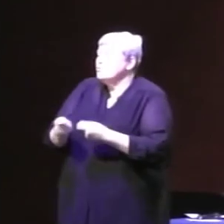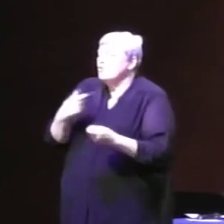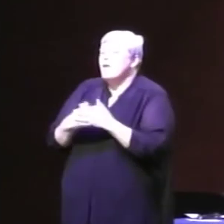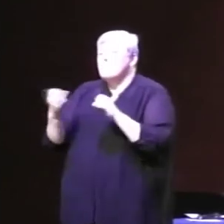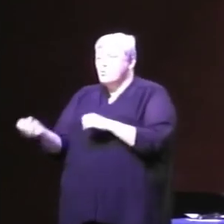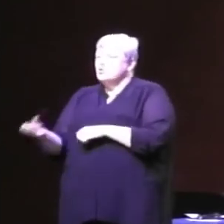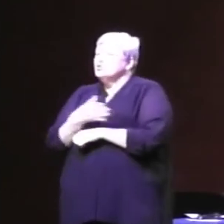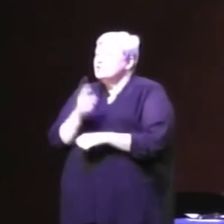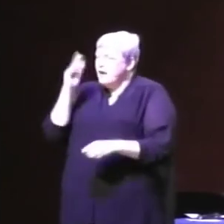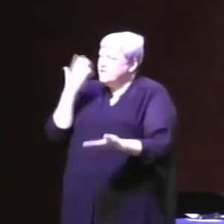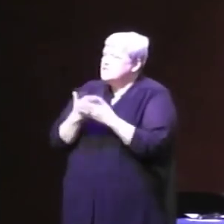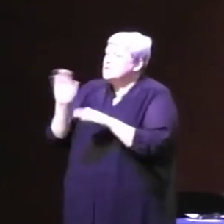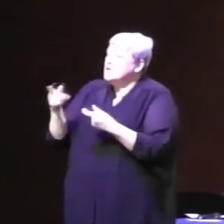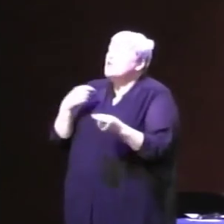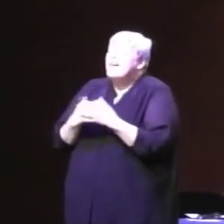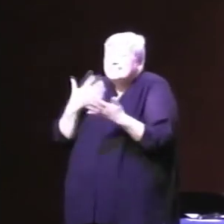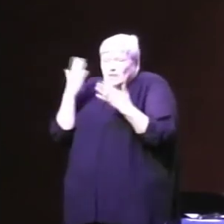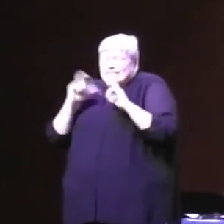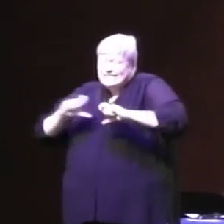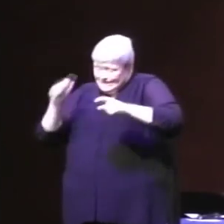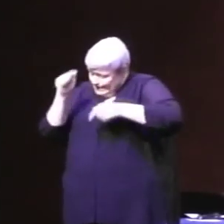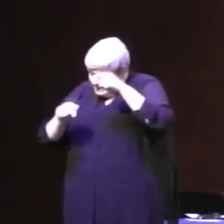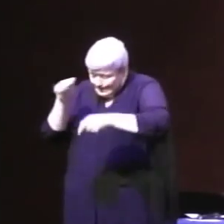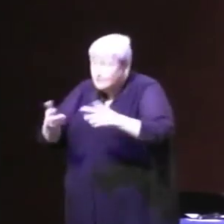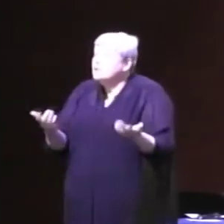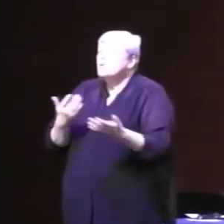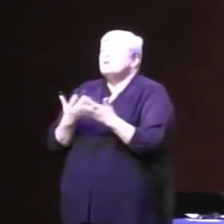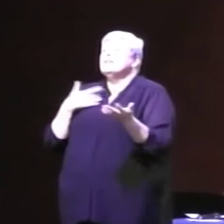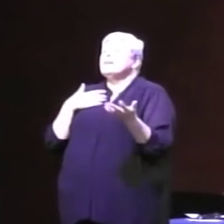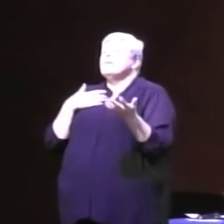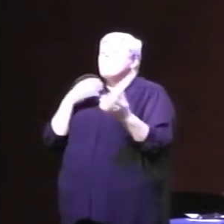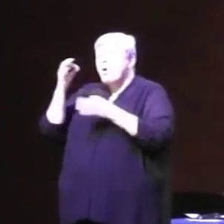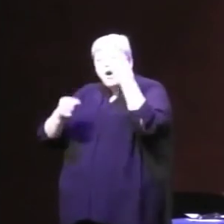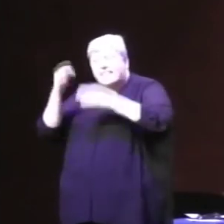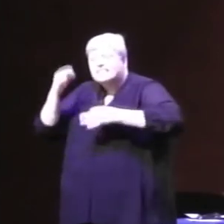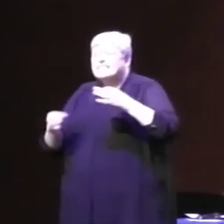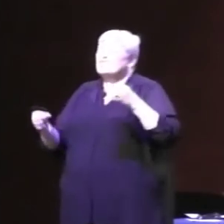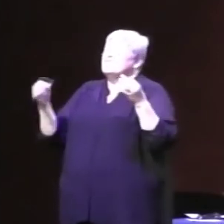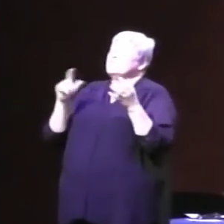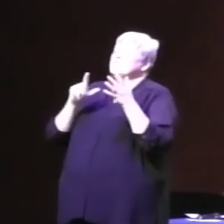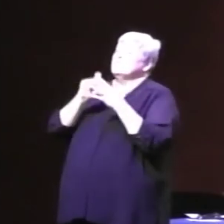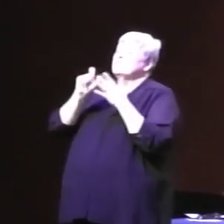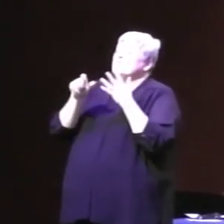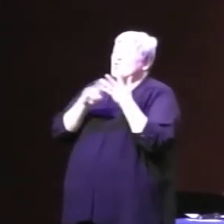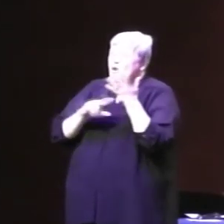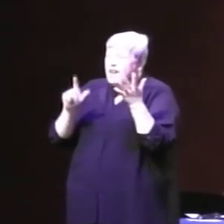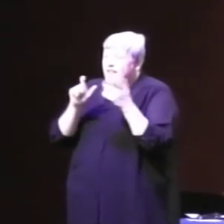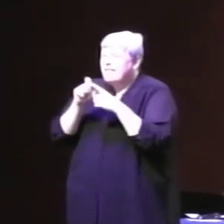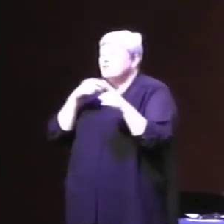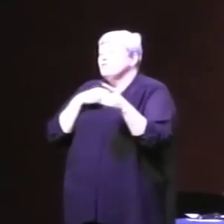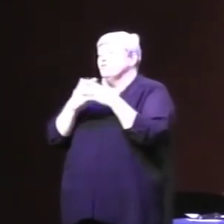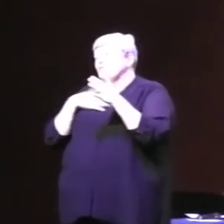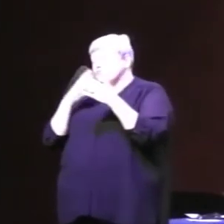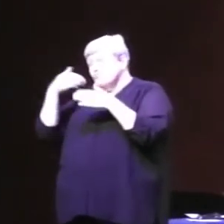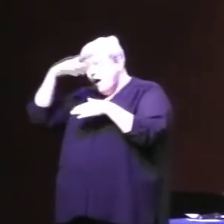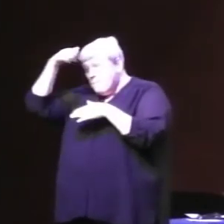services. It is something that is constantly under attack, whether it be from politicians such as Donald Trump or from movements like 40 Days for